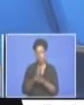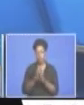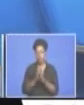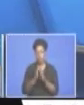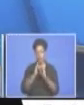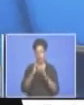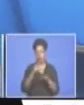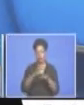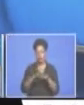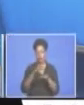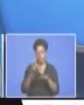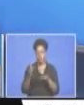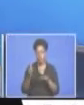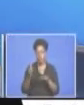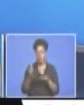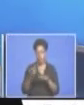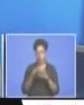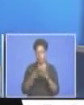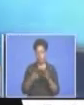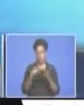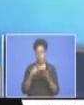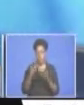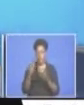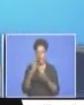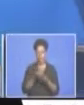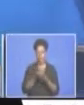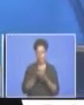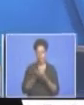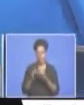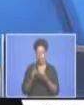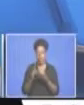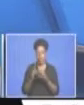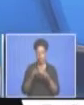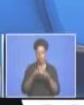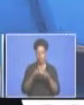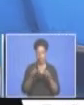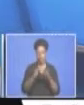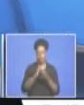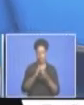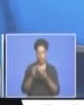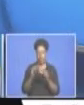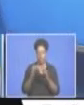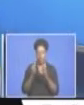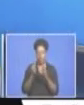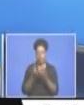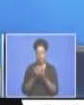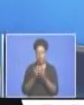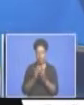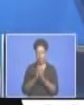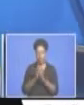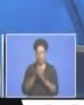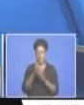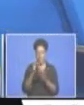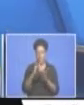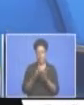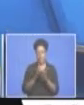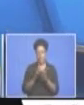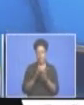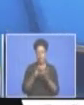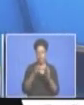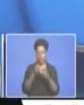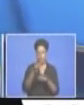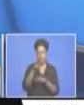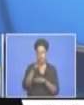calls after much was made last week by members of different local sporting bodies who accused the Honorable Anisha Roll of breaking protocol on